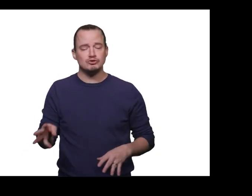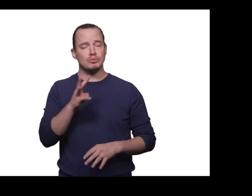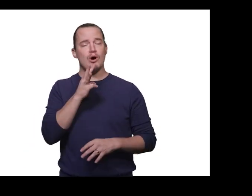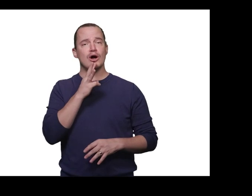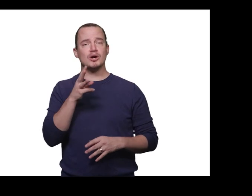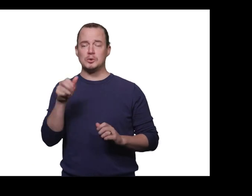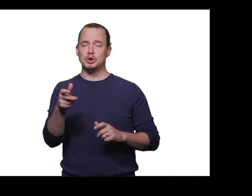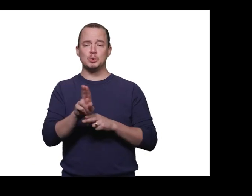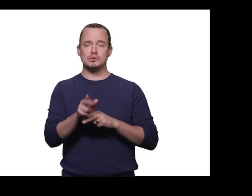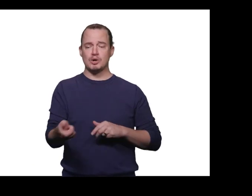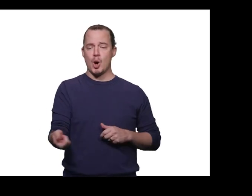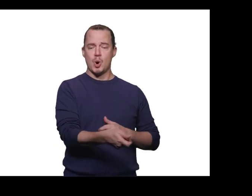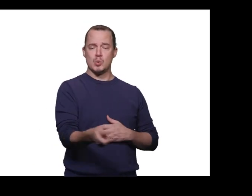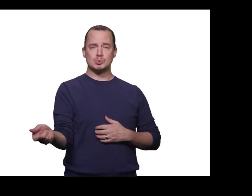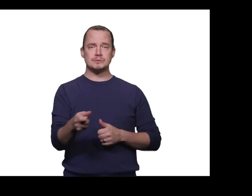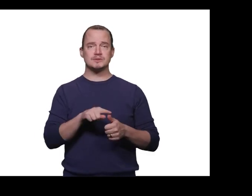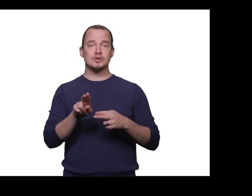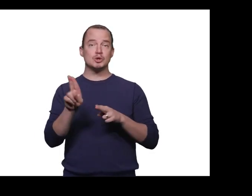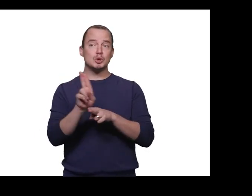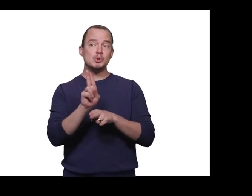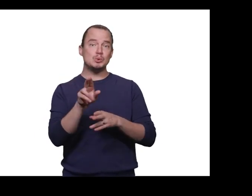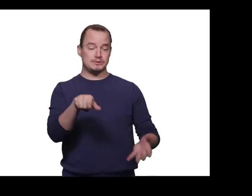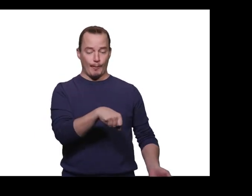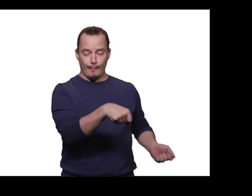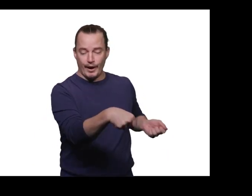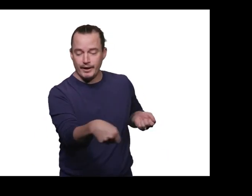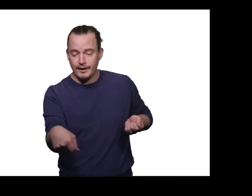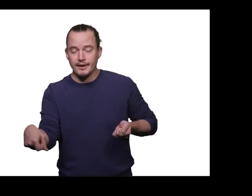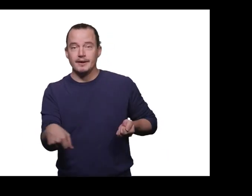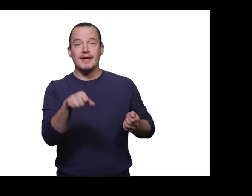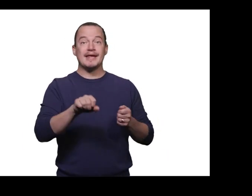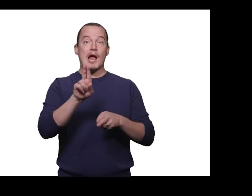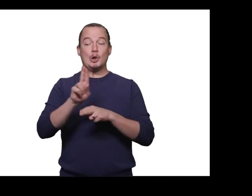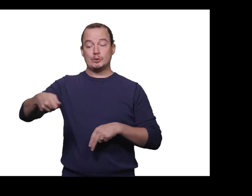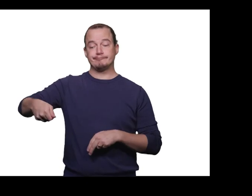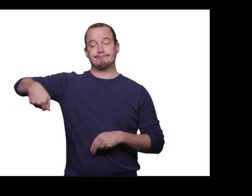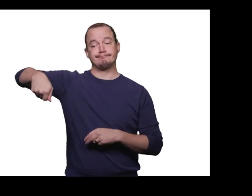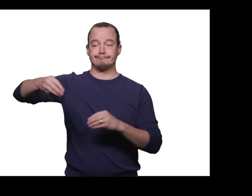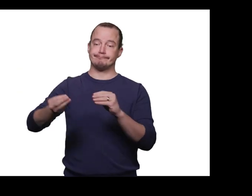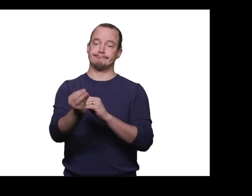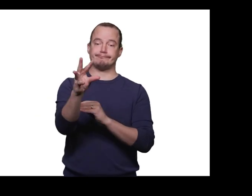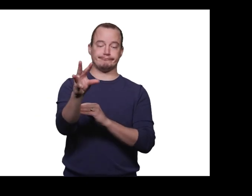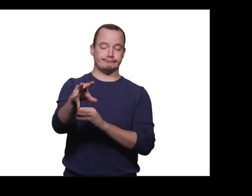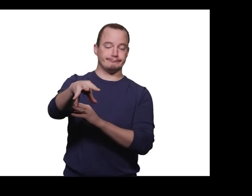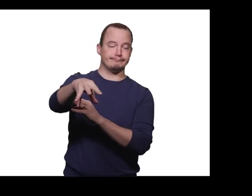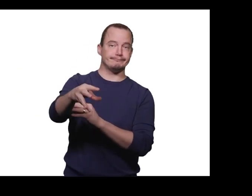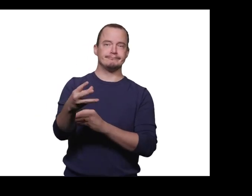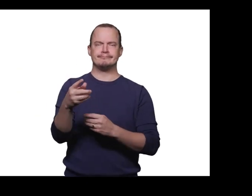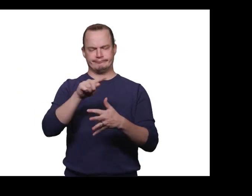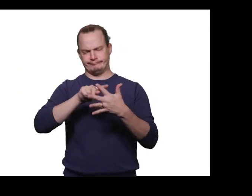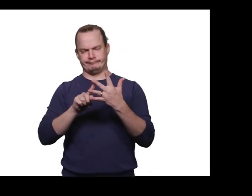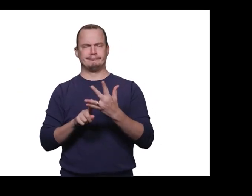hose, we could use a bucket, we could use a watering can. We came up with more ideas because there is more than